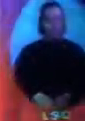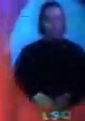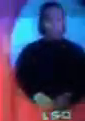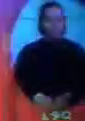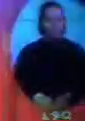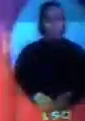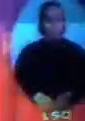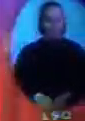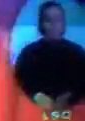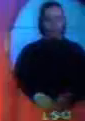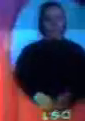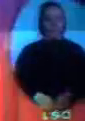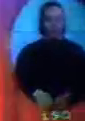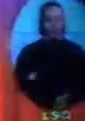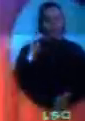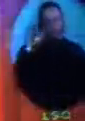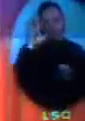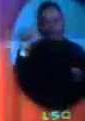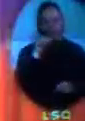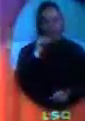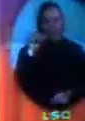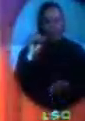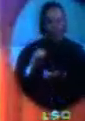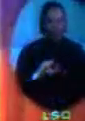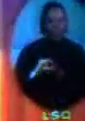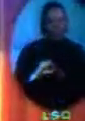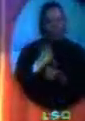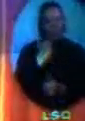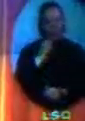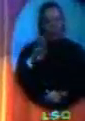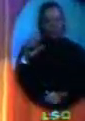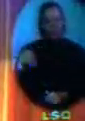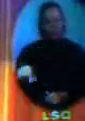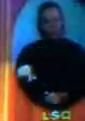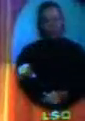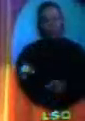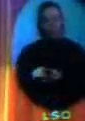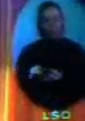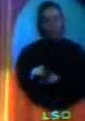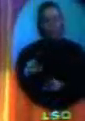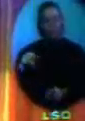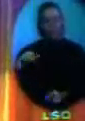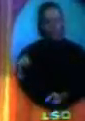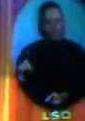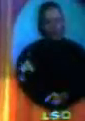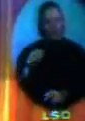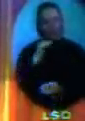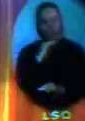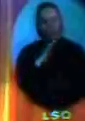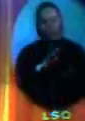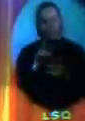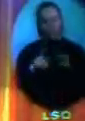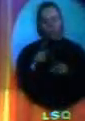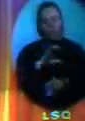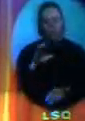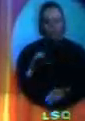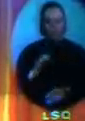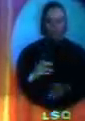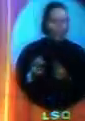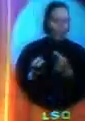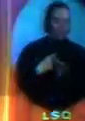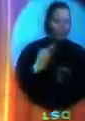Speaker, yesterday the Liberal Bloc NDP coalition failed Canadians when it chose to stand in the way of rapid passage for our